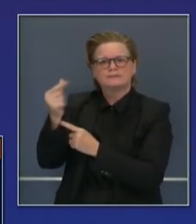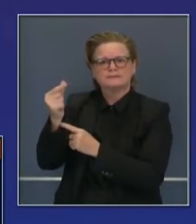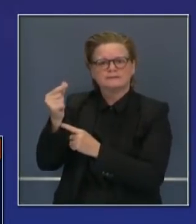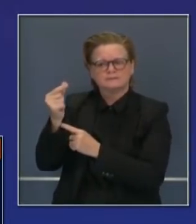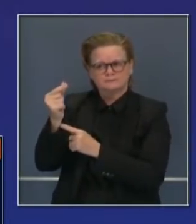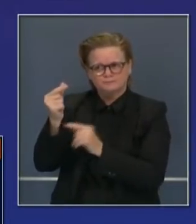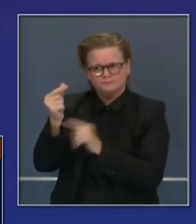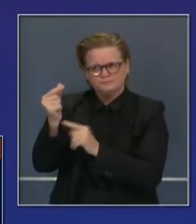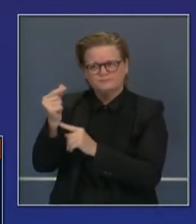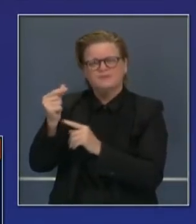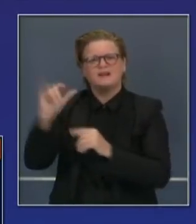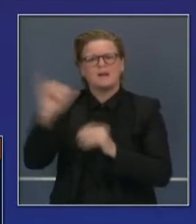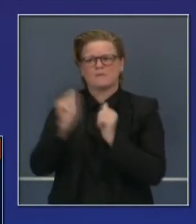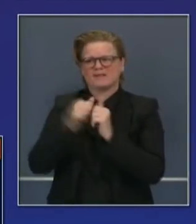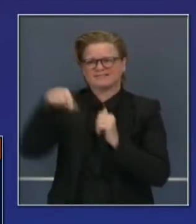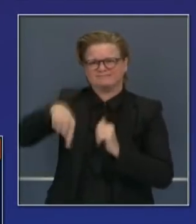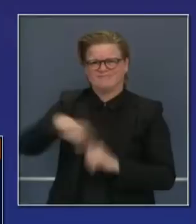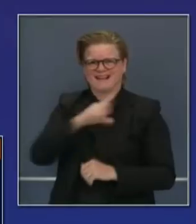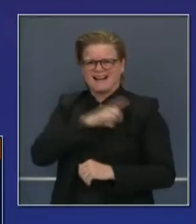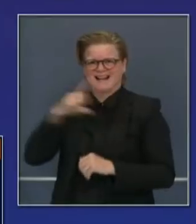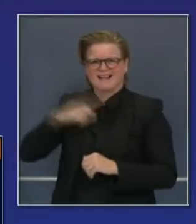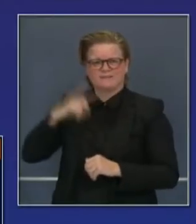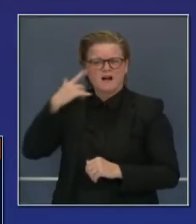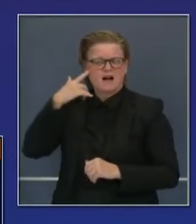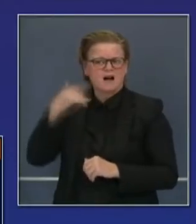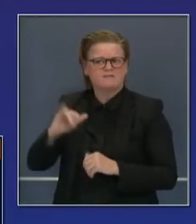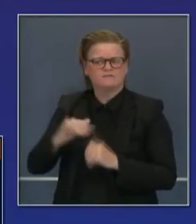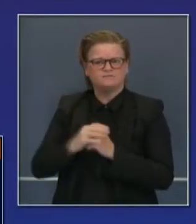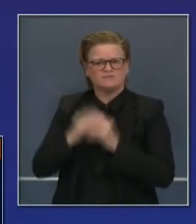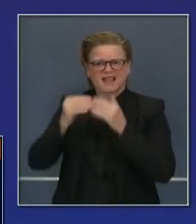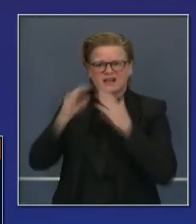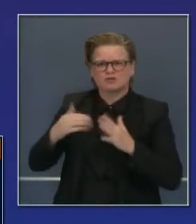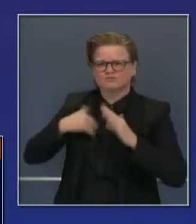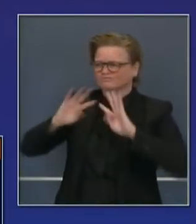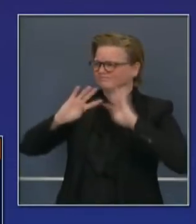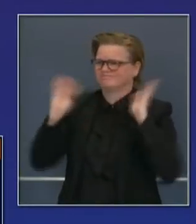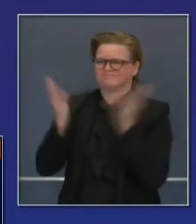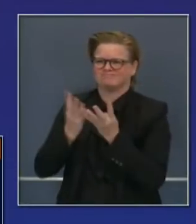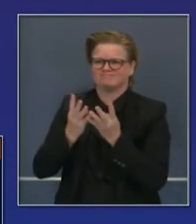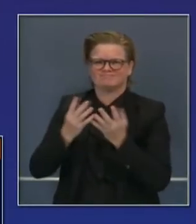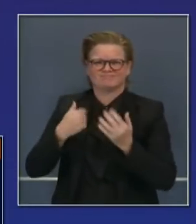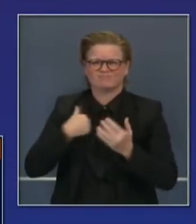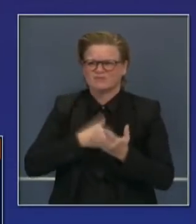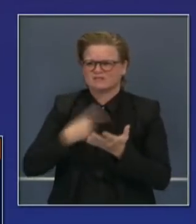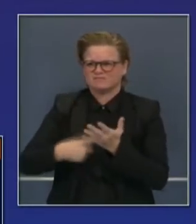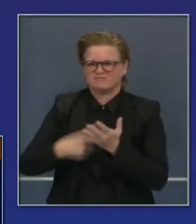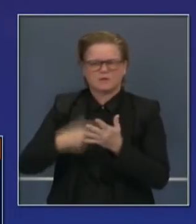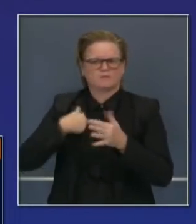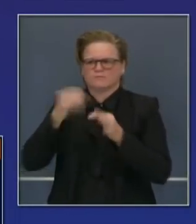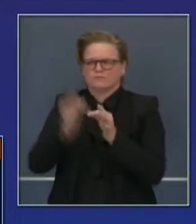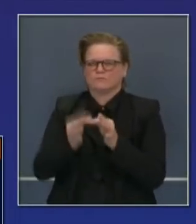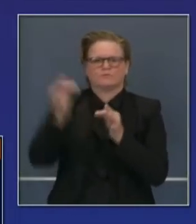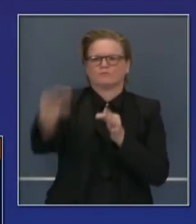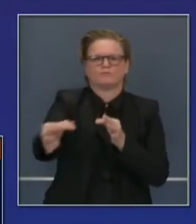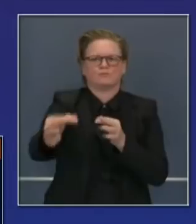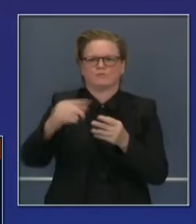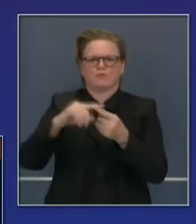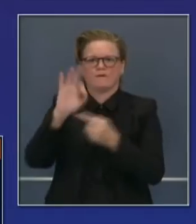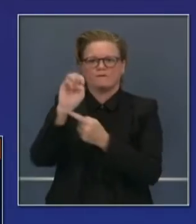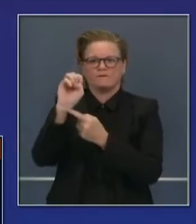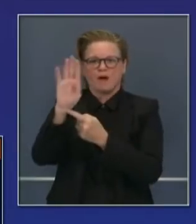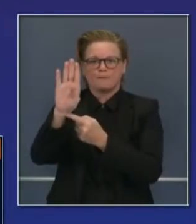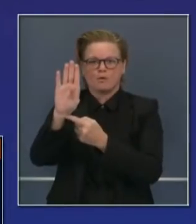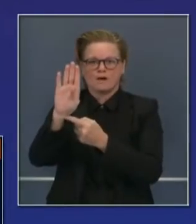of the California legislature. We were able to extend through February of next year eviction protections. We